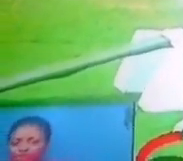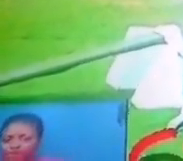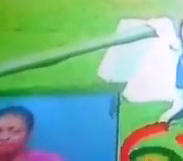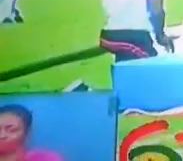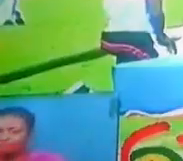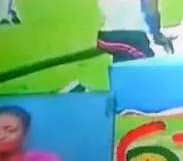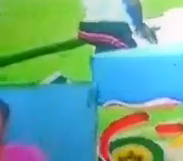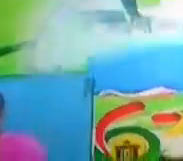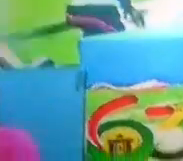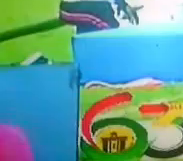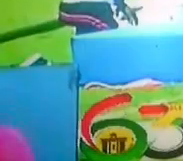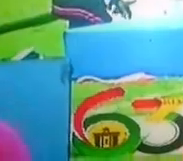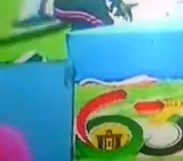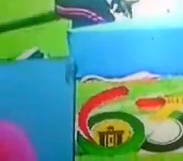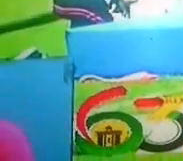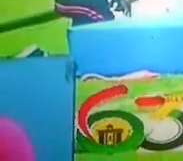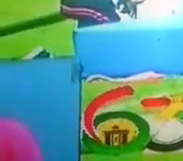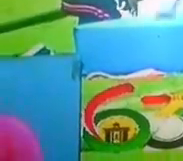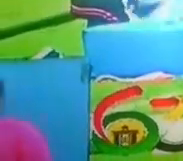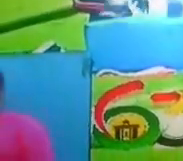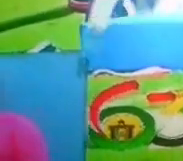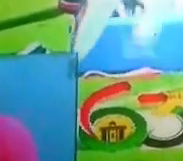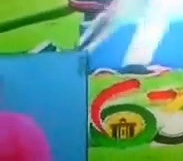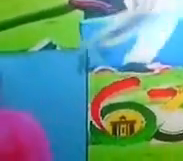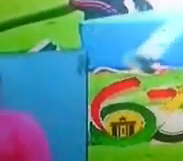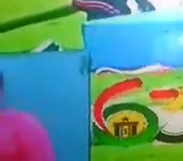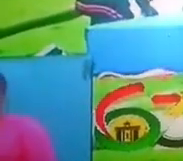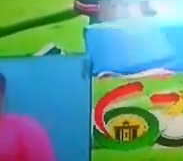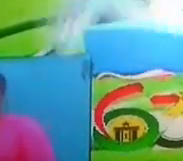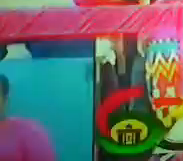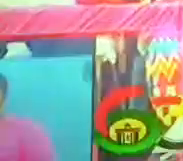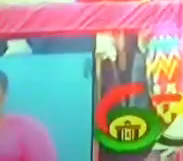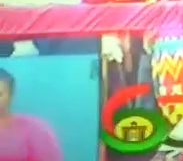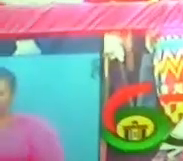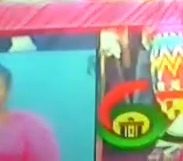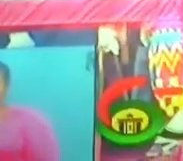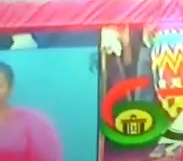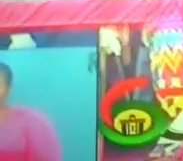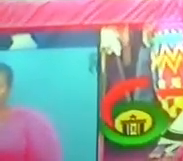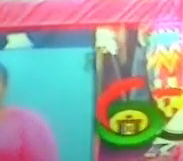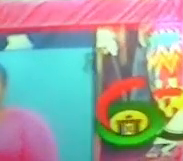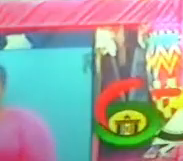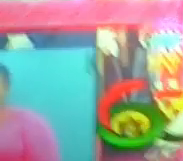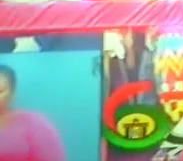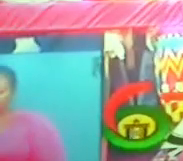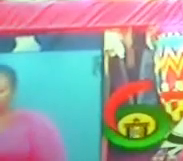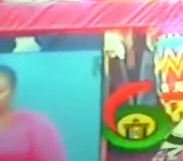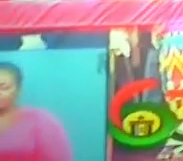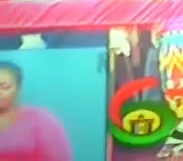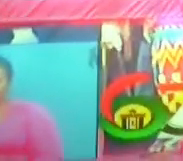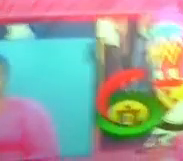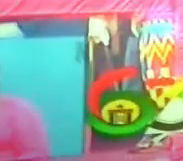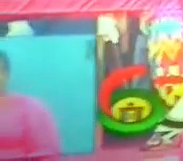Wow. This is just admirable, and you can just hear the crowd appreciate the display, the